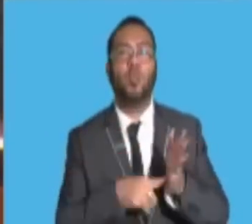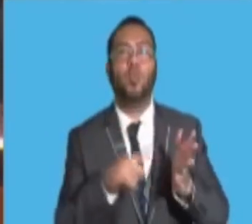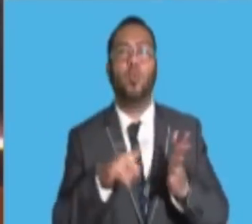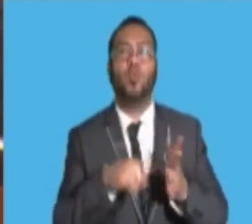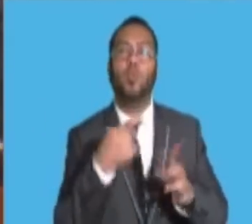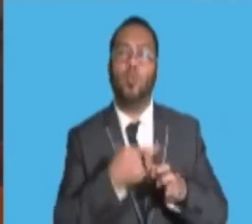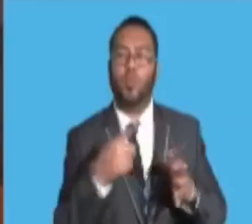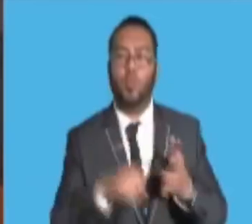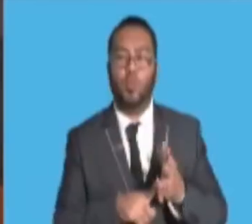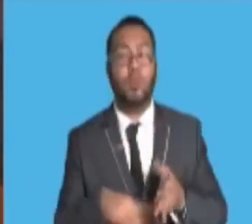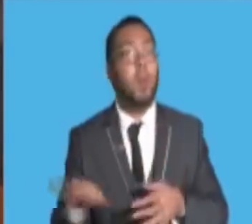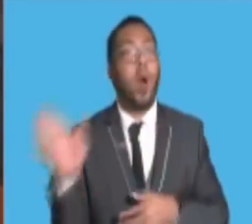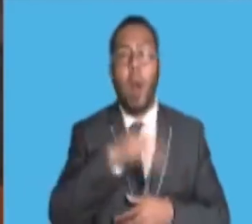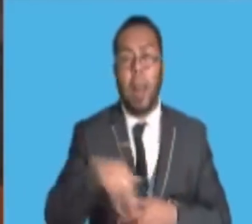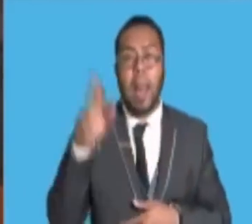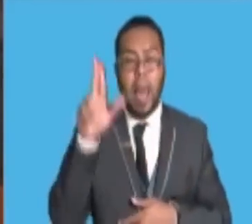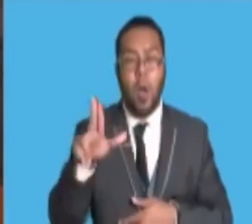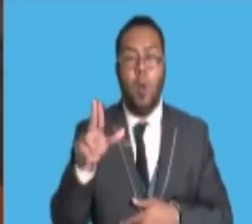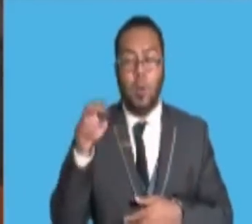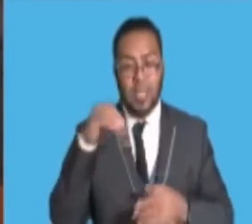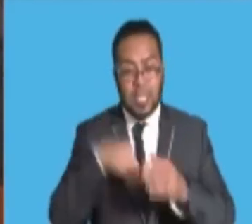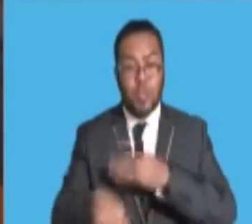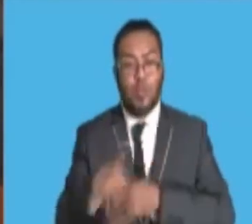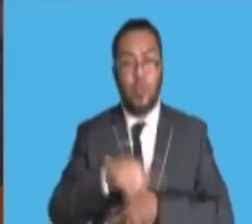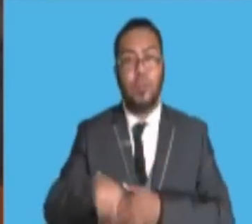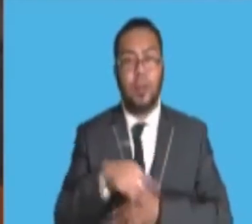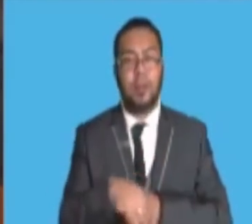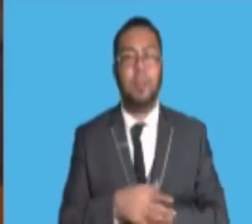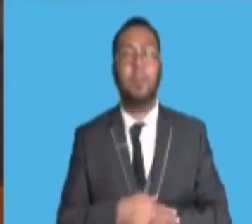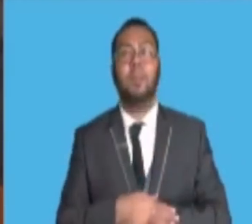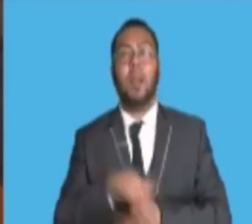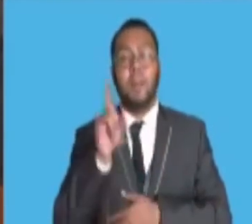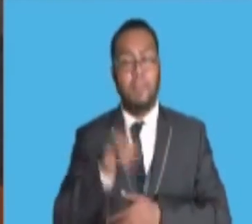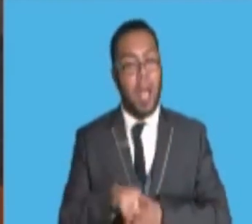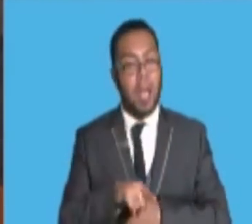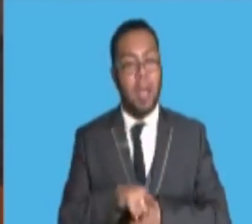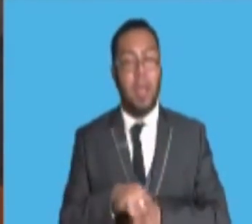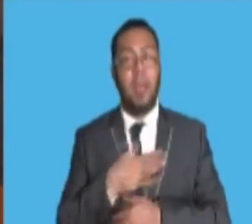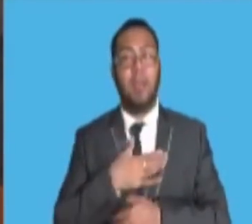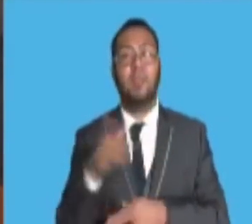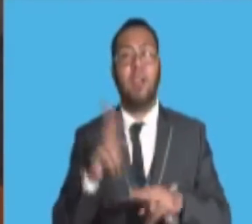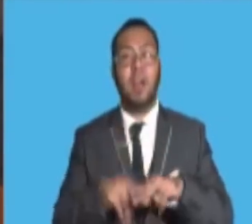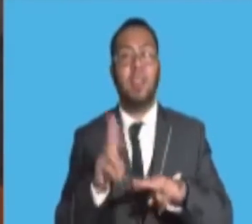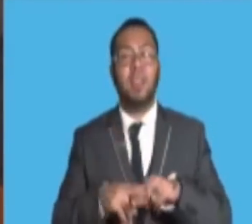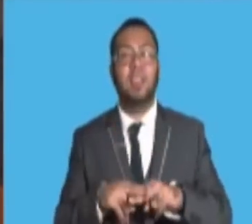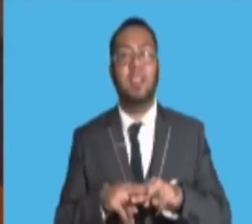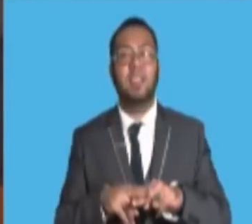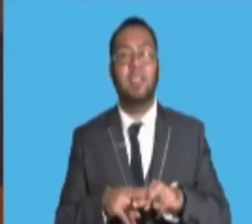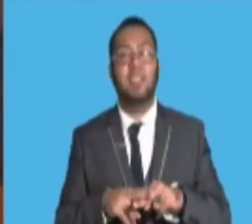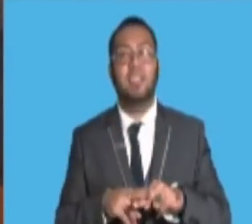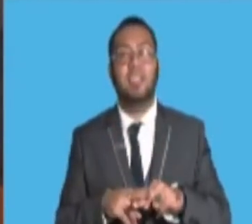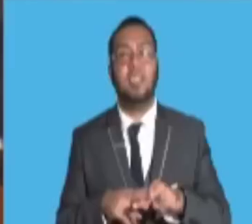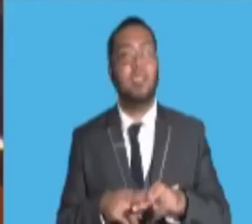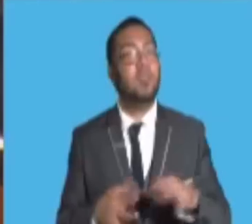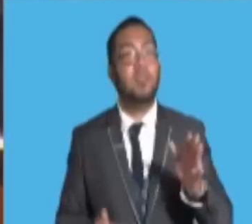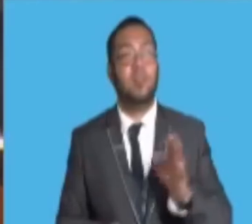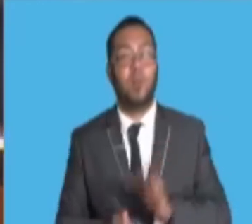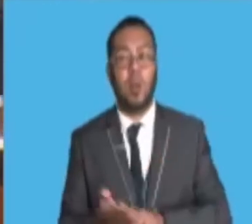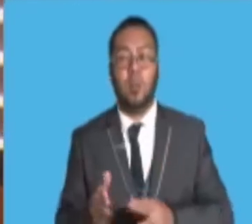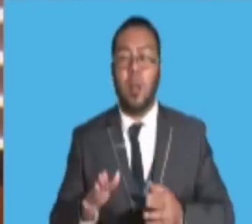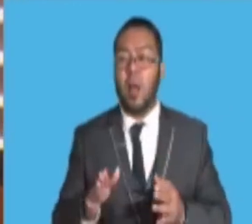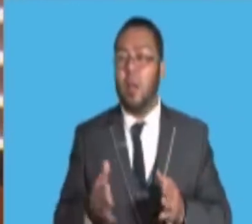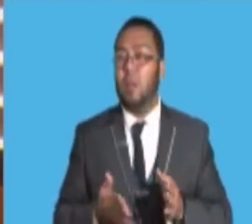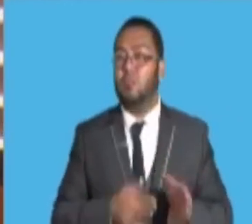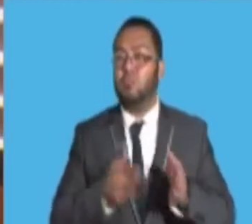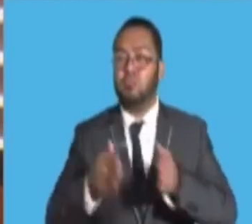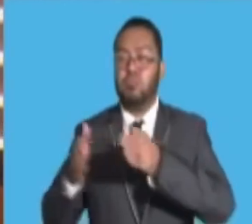and with all our ones in Suwa, my father went to primary school, secondary school, and worked his way directly to